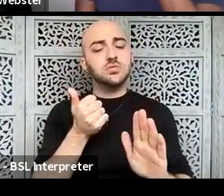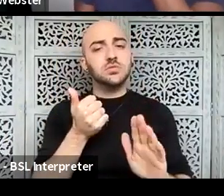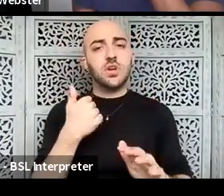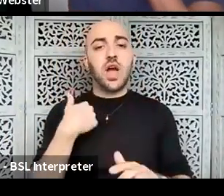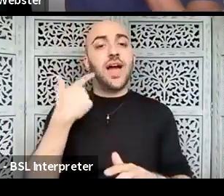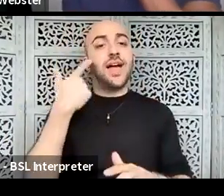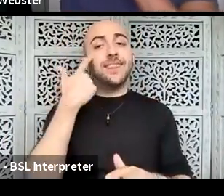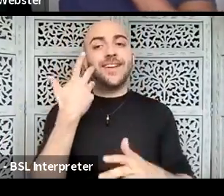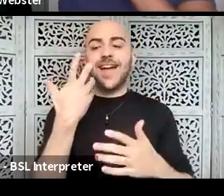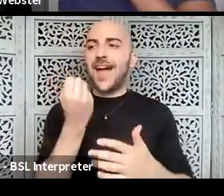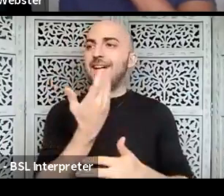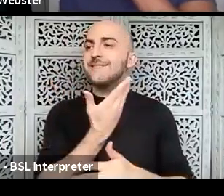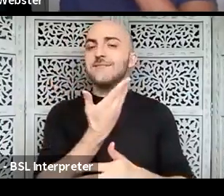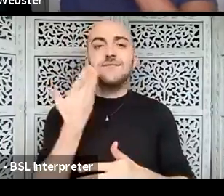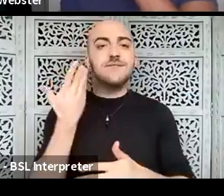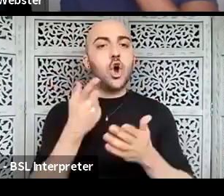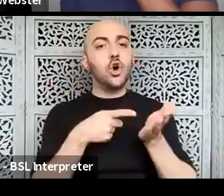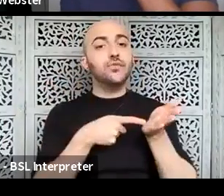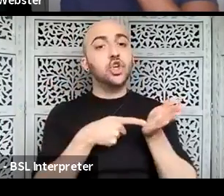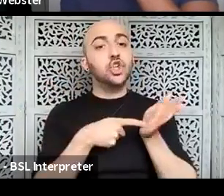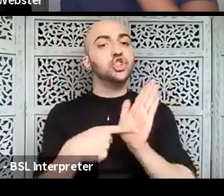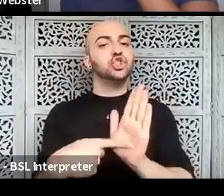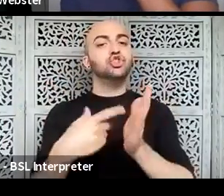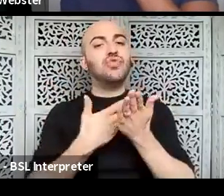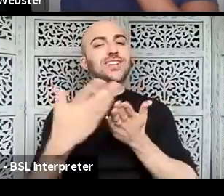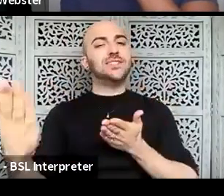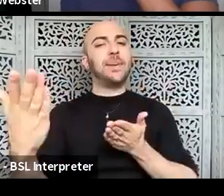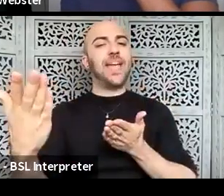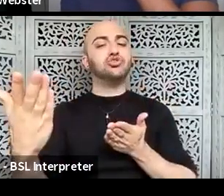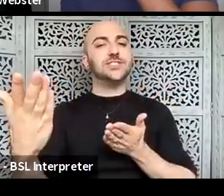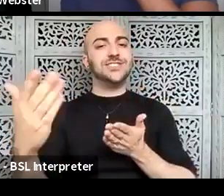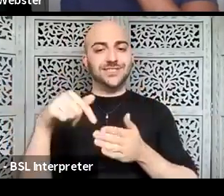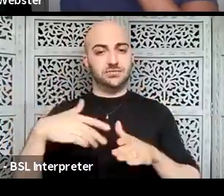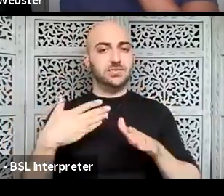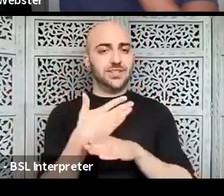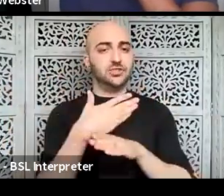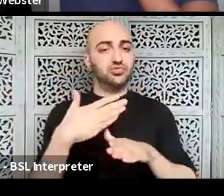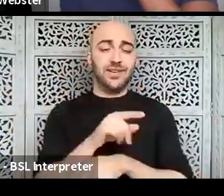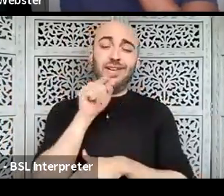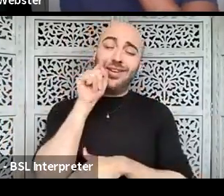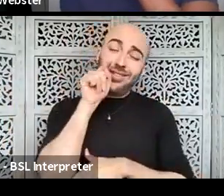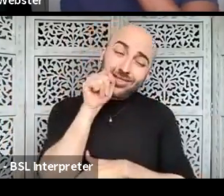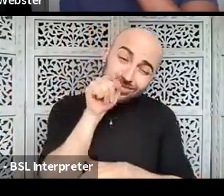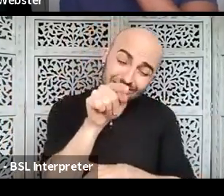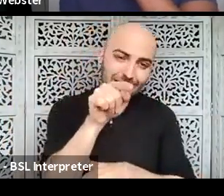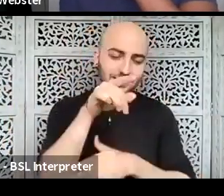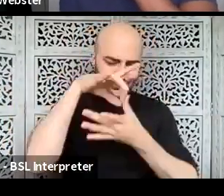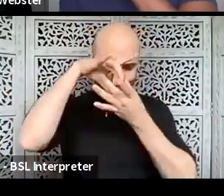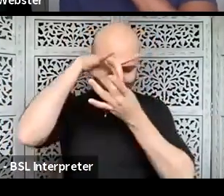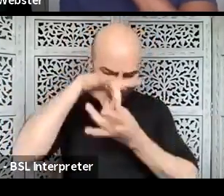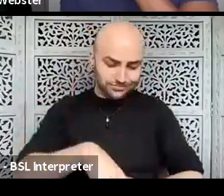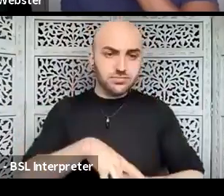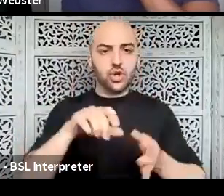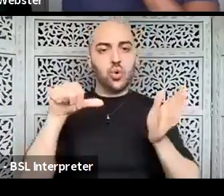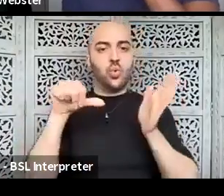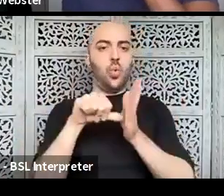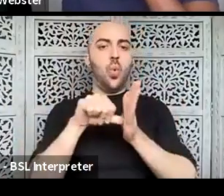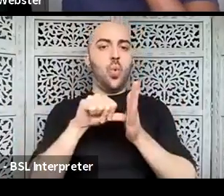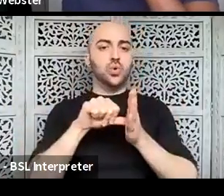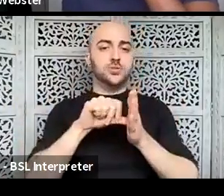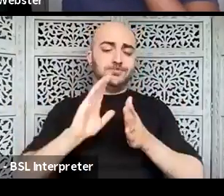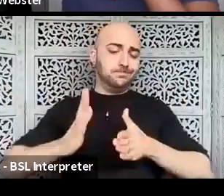of transparency in this industry, and that is where the root cause of 90% of its problems, or probably more